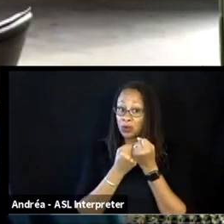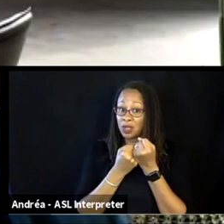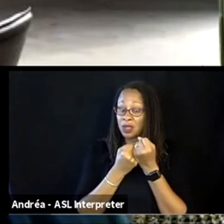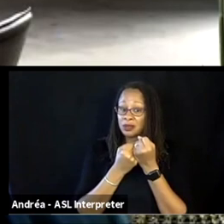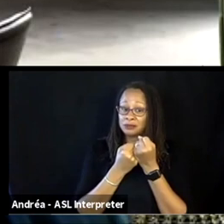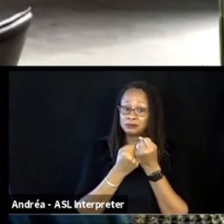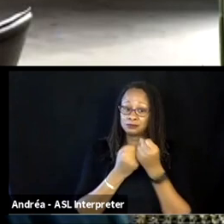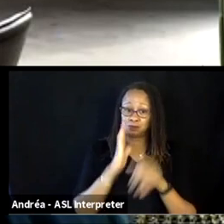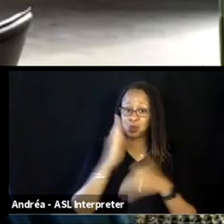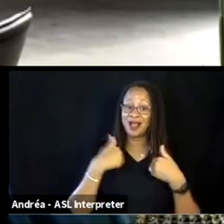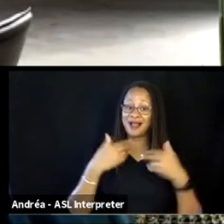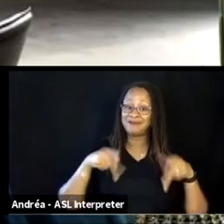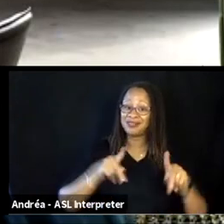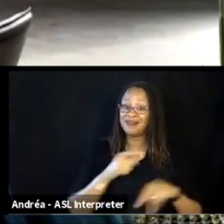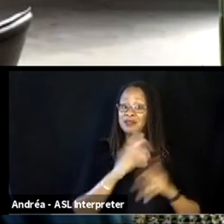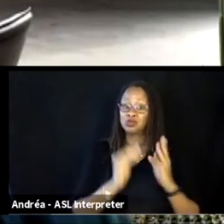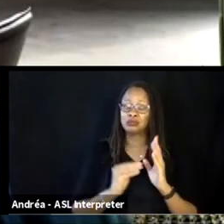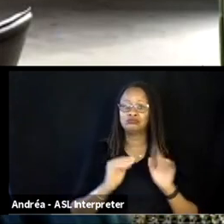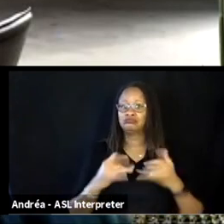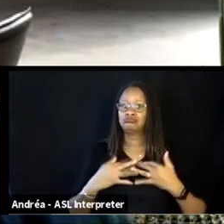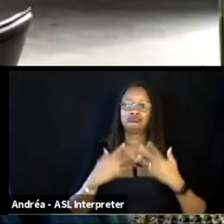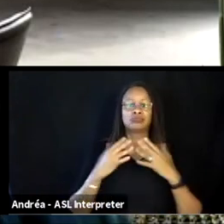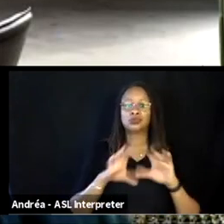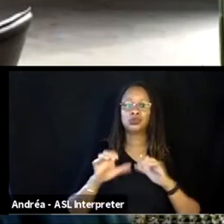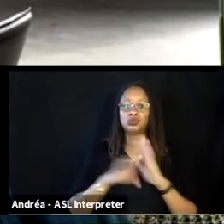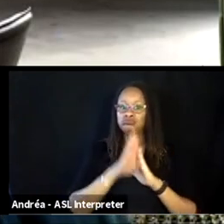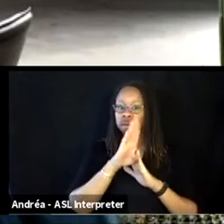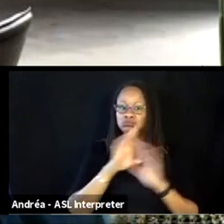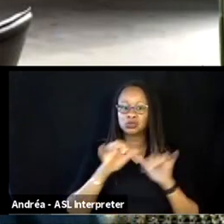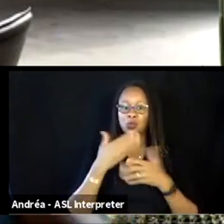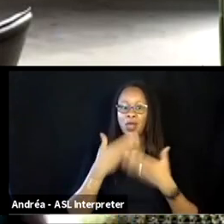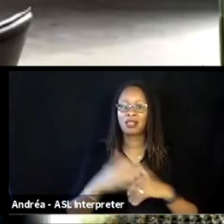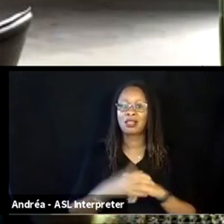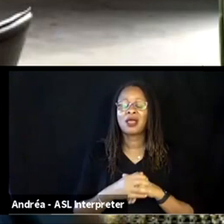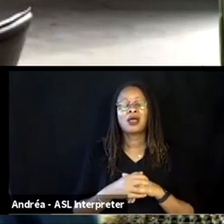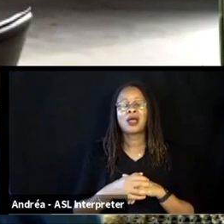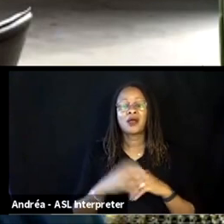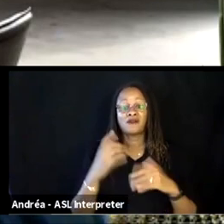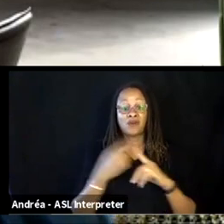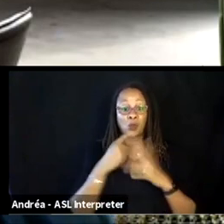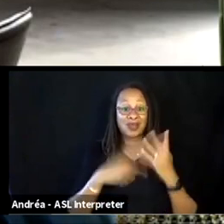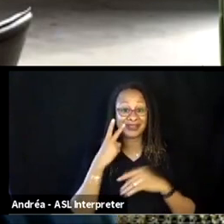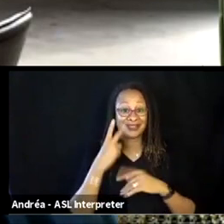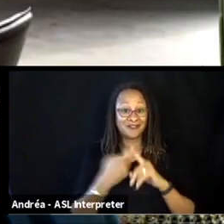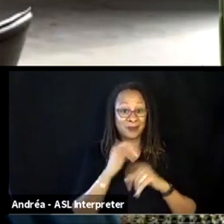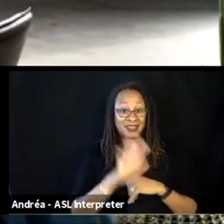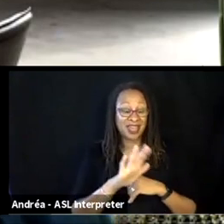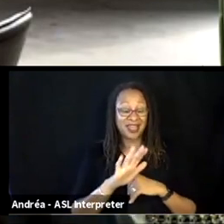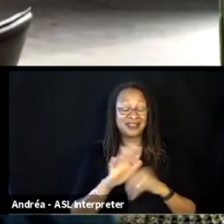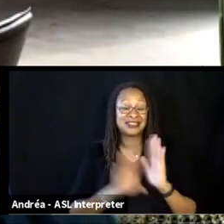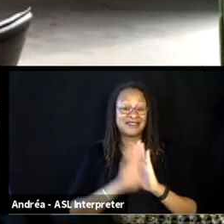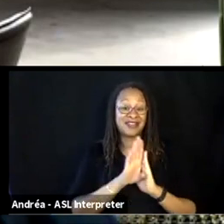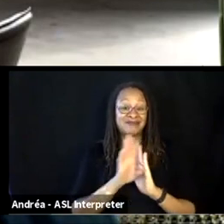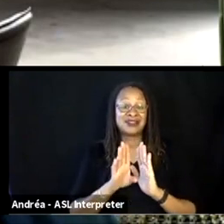that has allowed them to thrive. And what I've seen from that development piece, and development is very important, and we